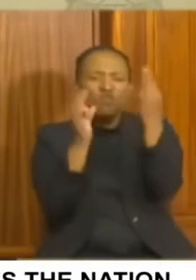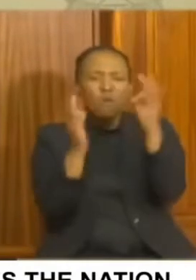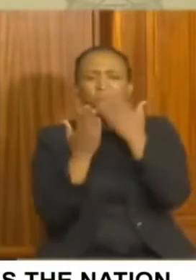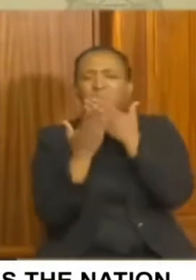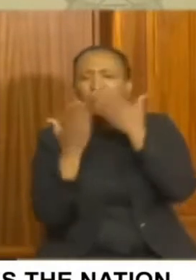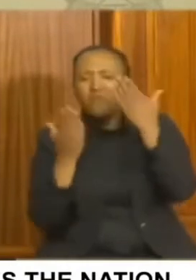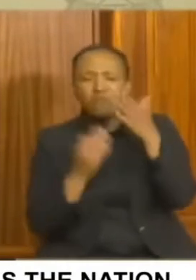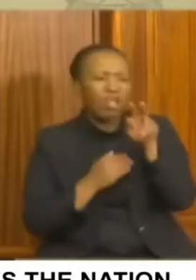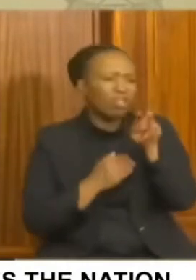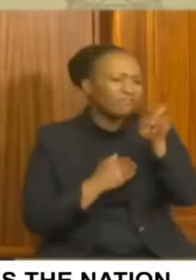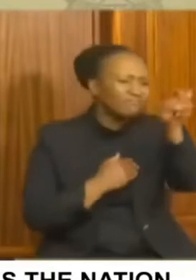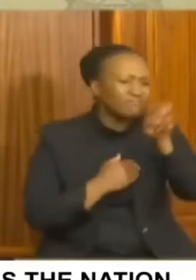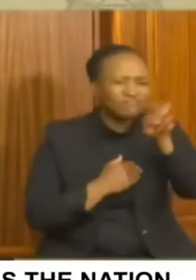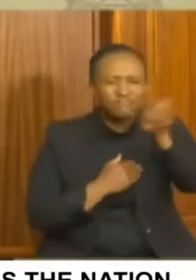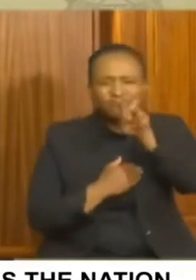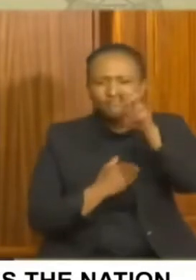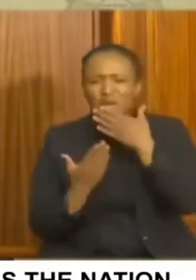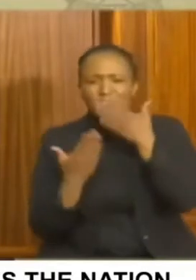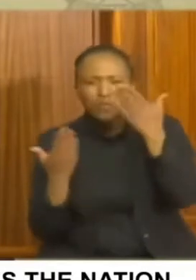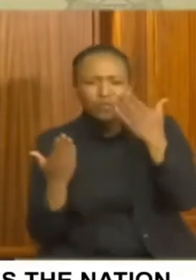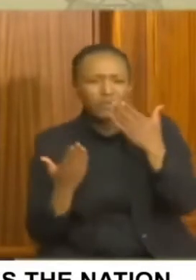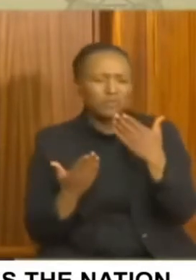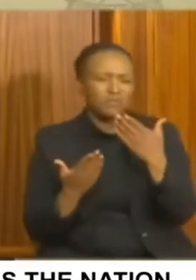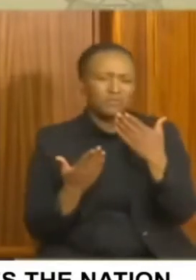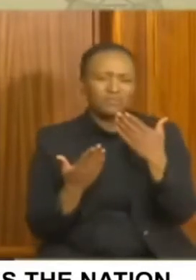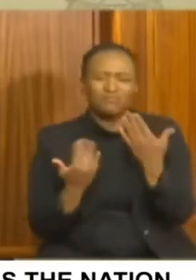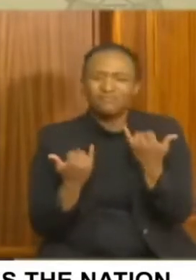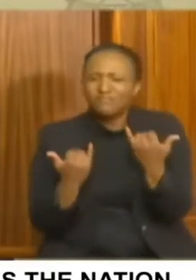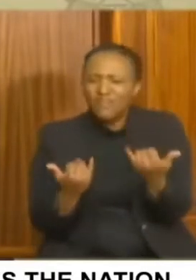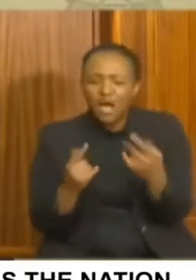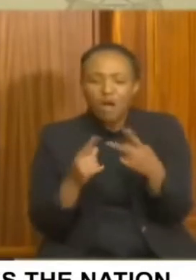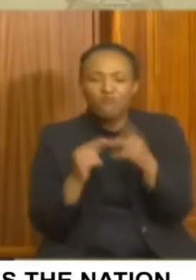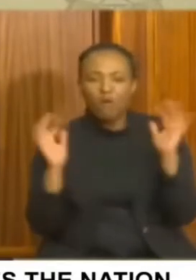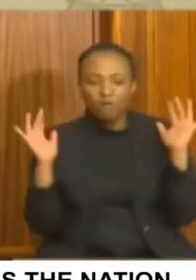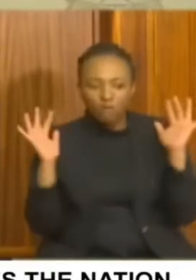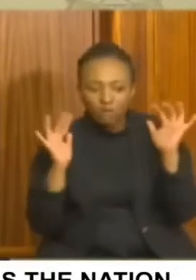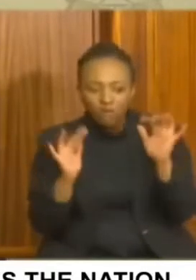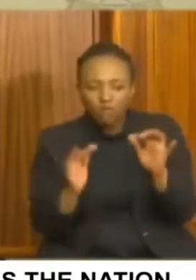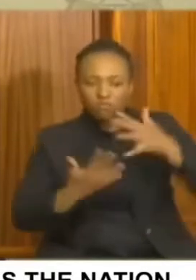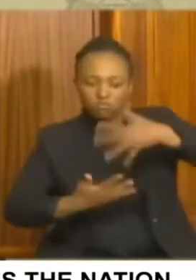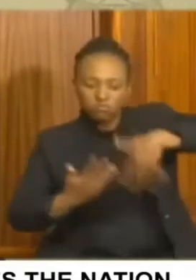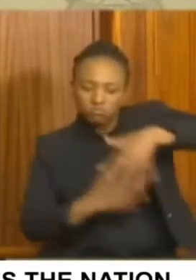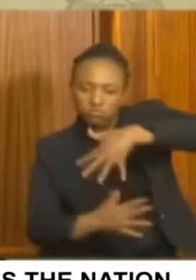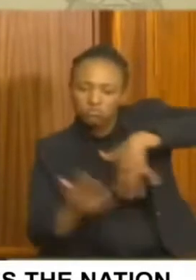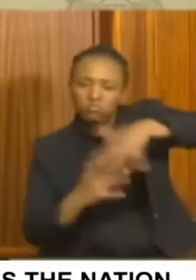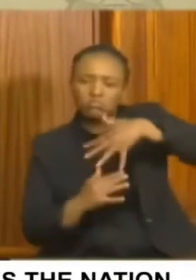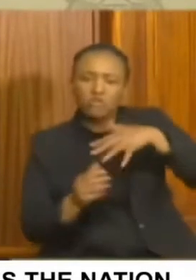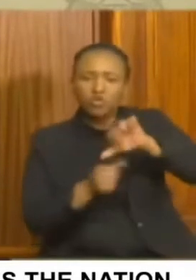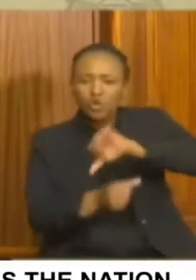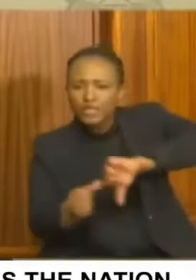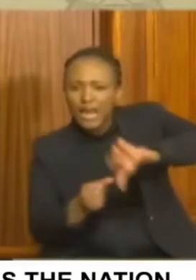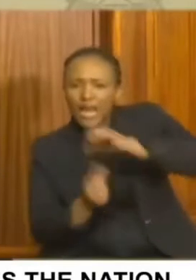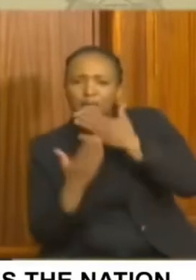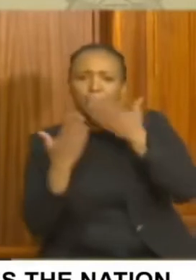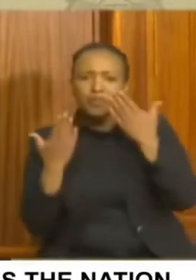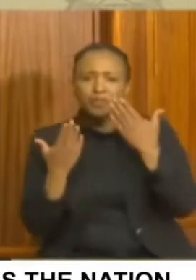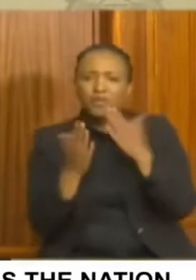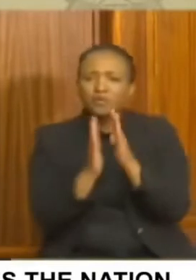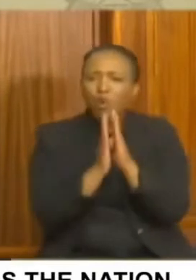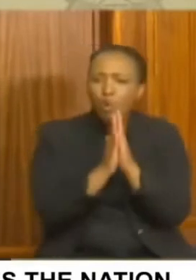move around or to travel. Please. Your freedom to gather, to socialize, to